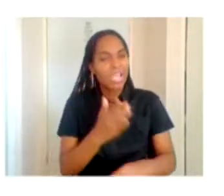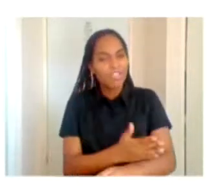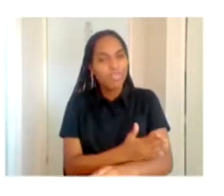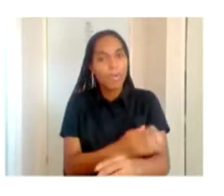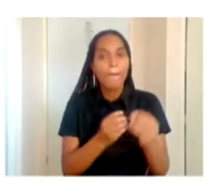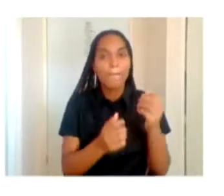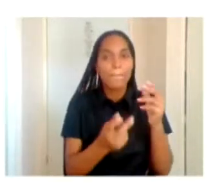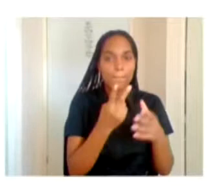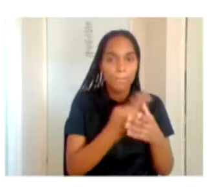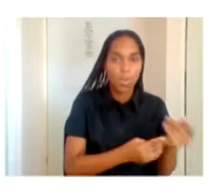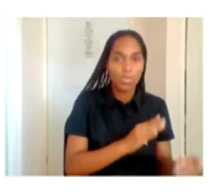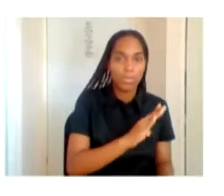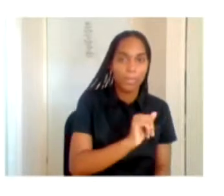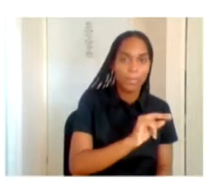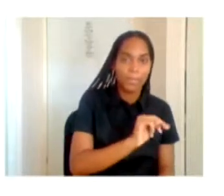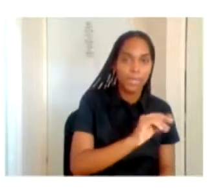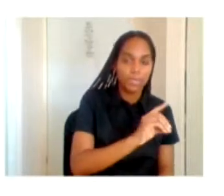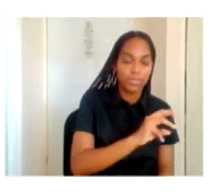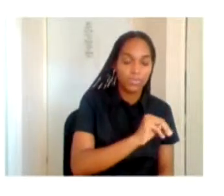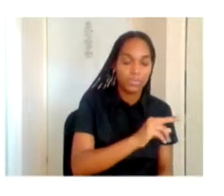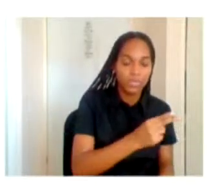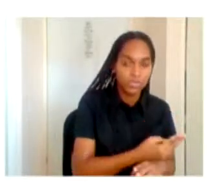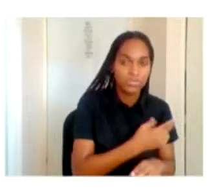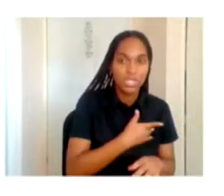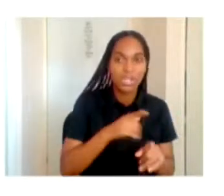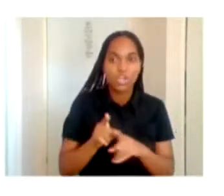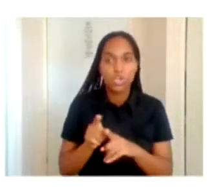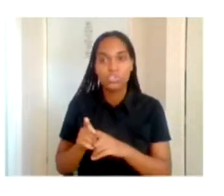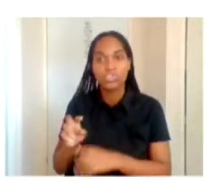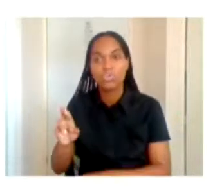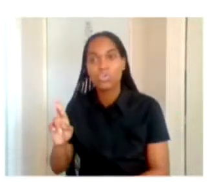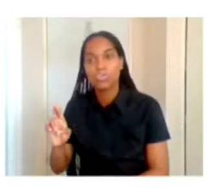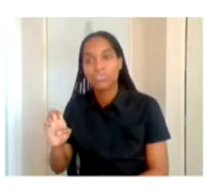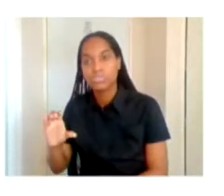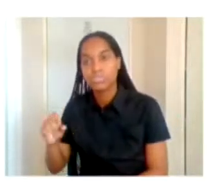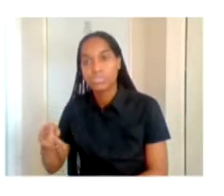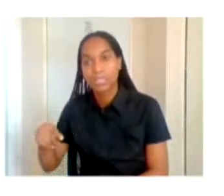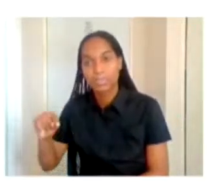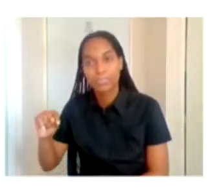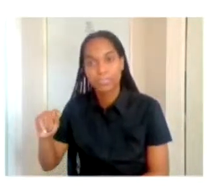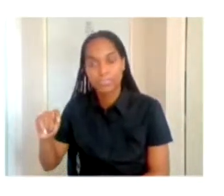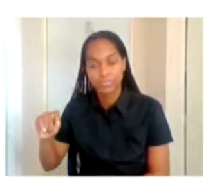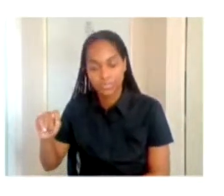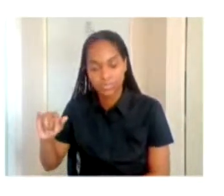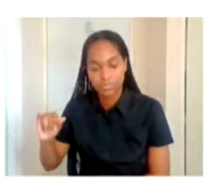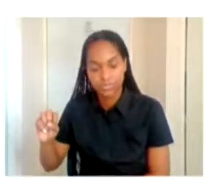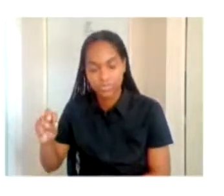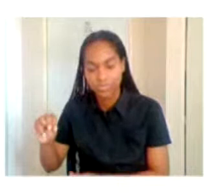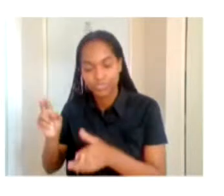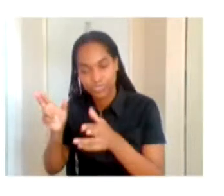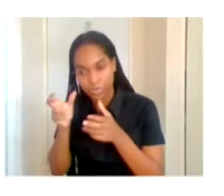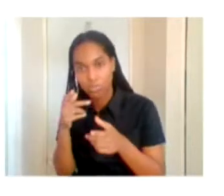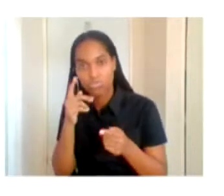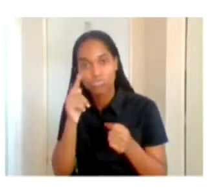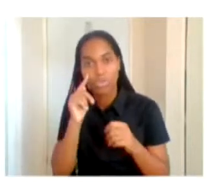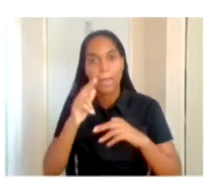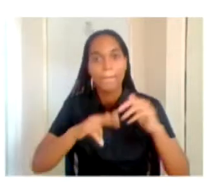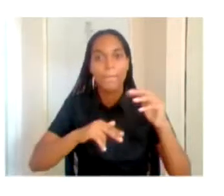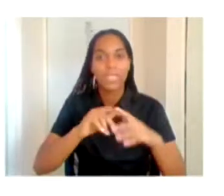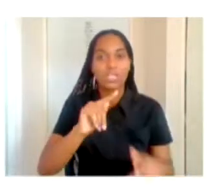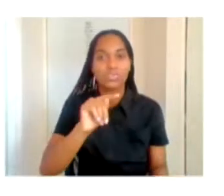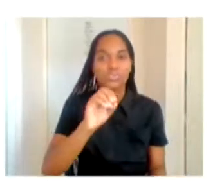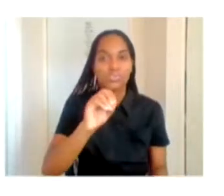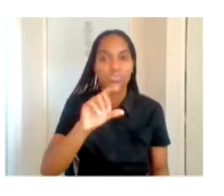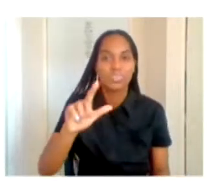and reception in some respects at the same time. So really what we're trying to do is build a tool set. And the interesting thing is that